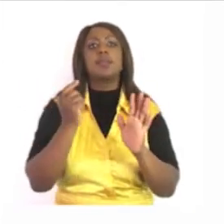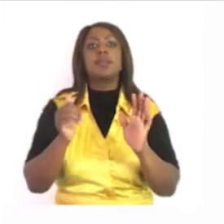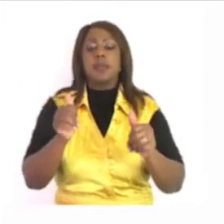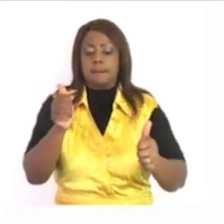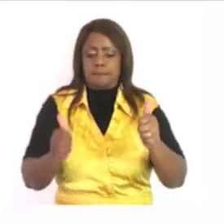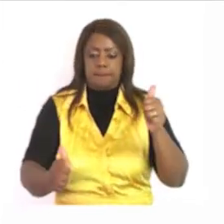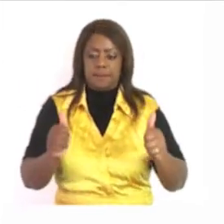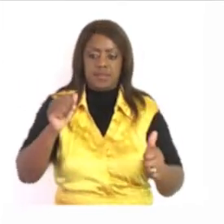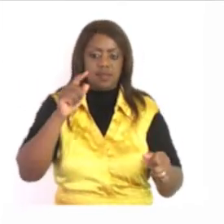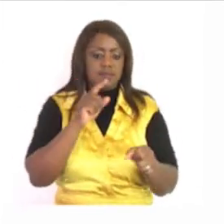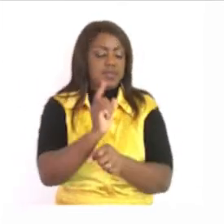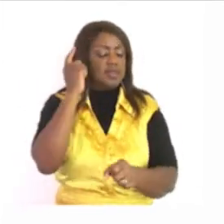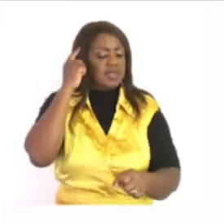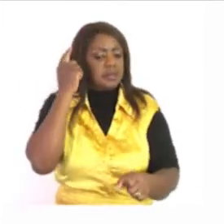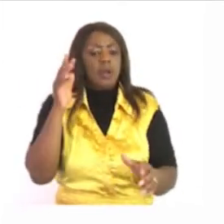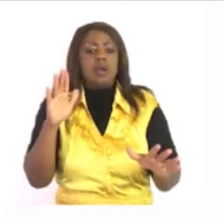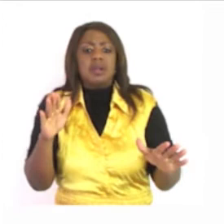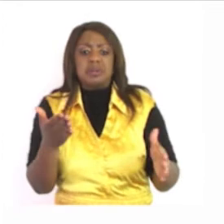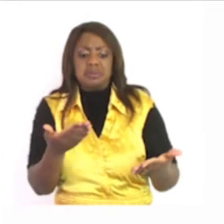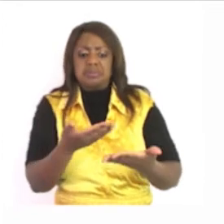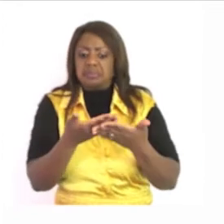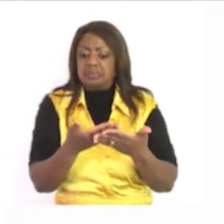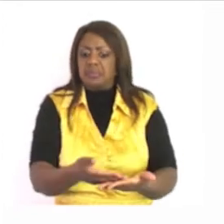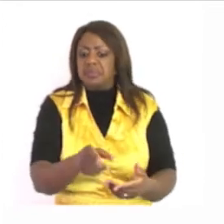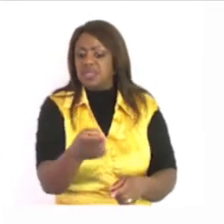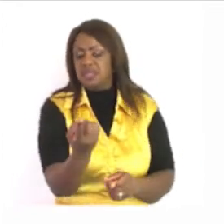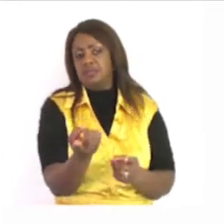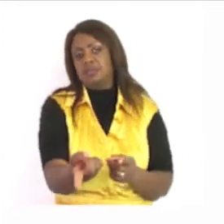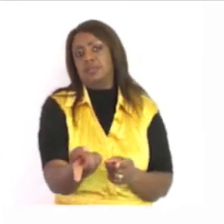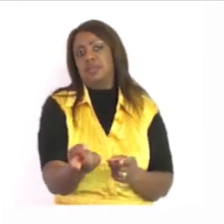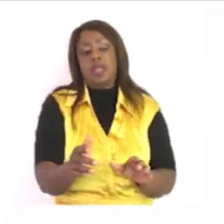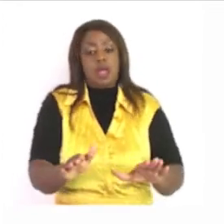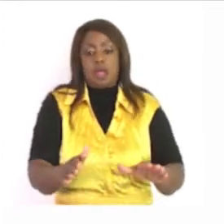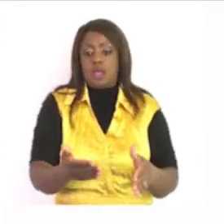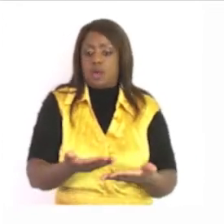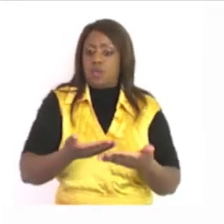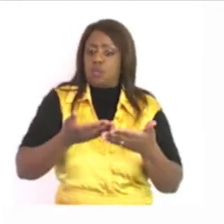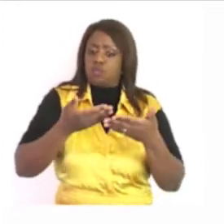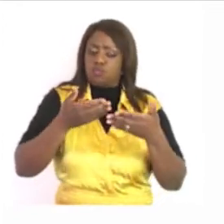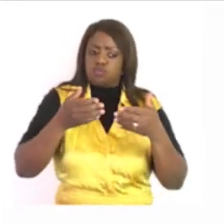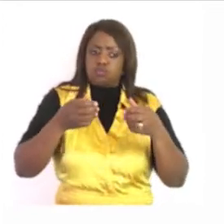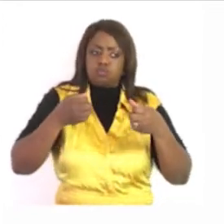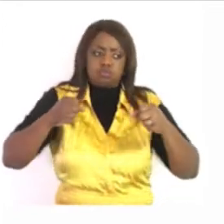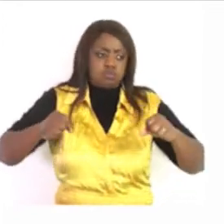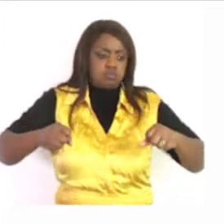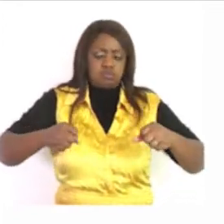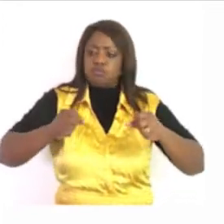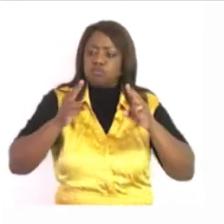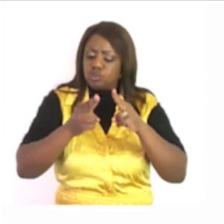words that you need to know are height, definition of height, the measurement of